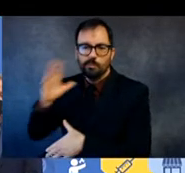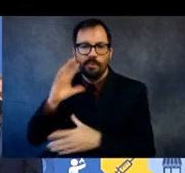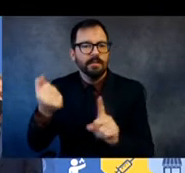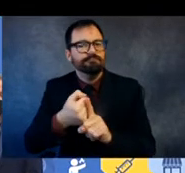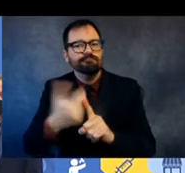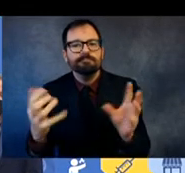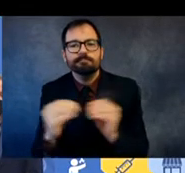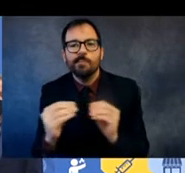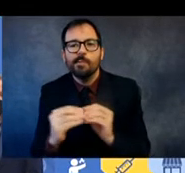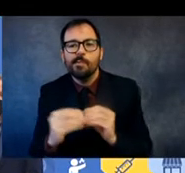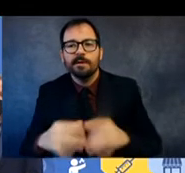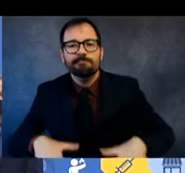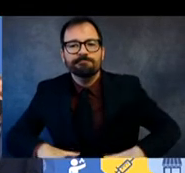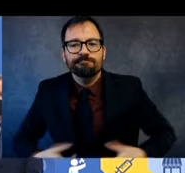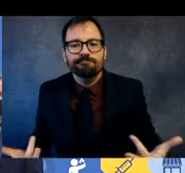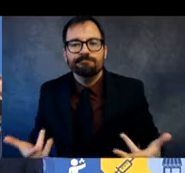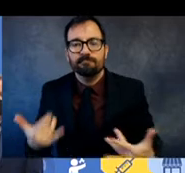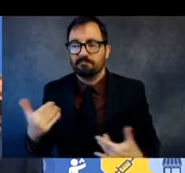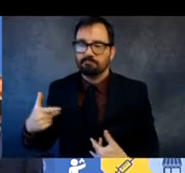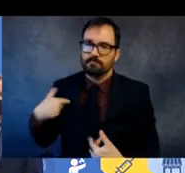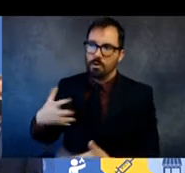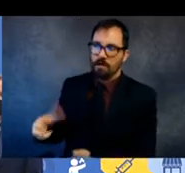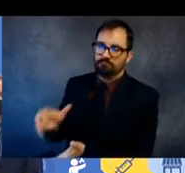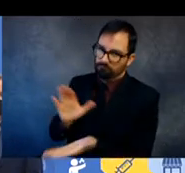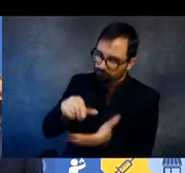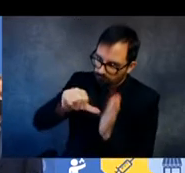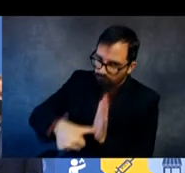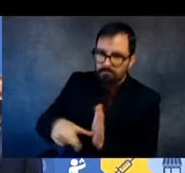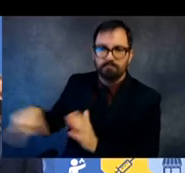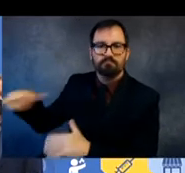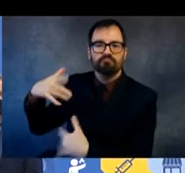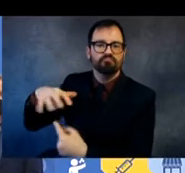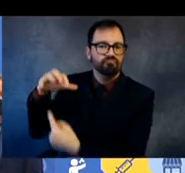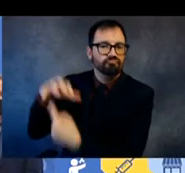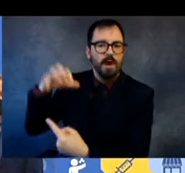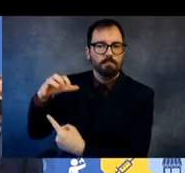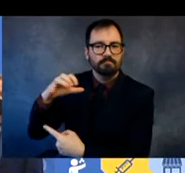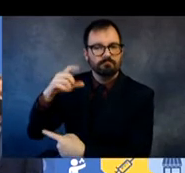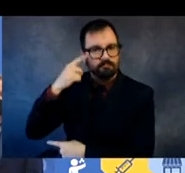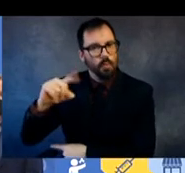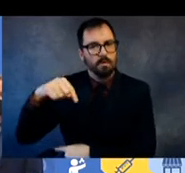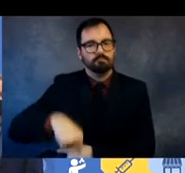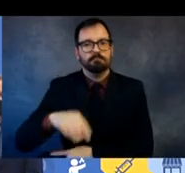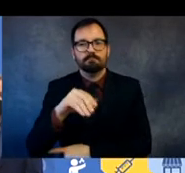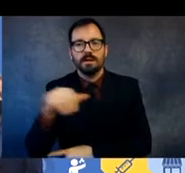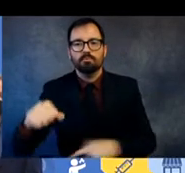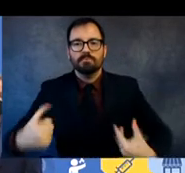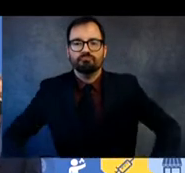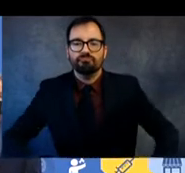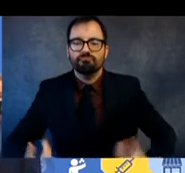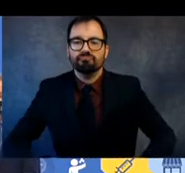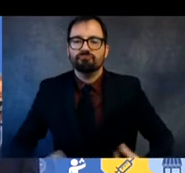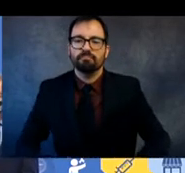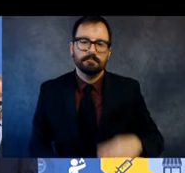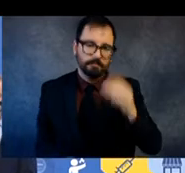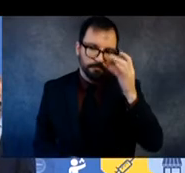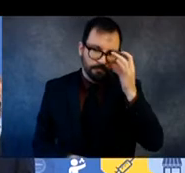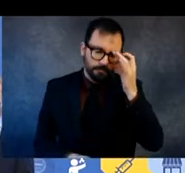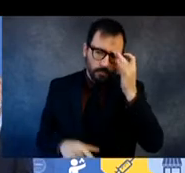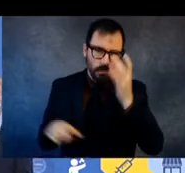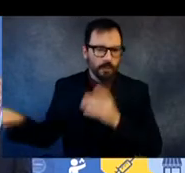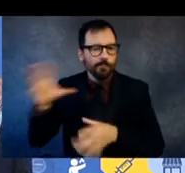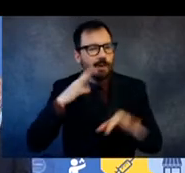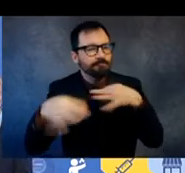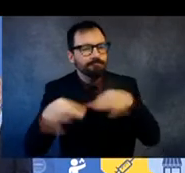champions. I have not had to call the Congressman and explain to the Congressman the importance of passing this piece of legislation, one of the largest, if